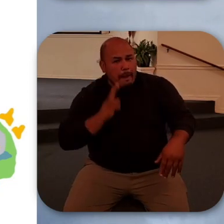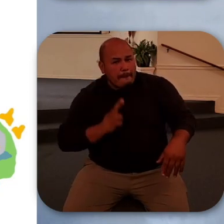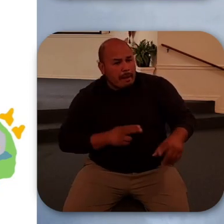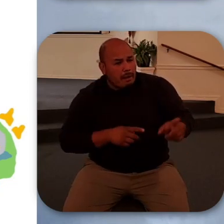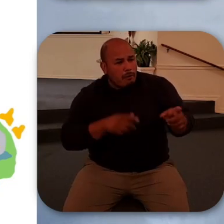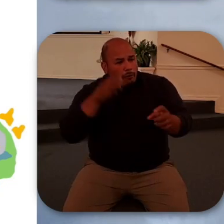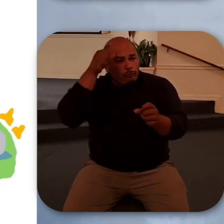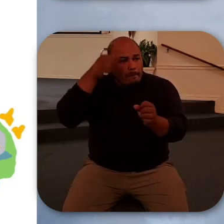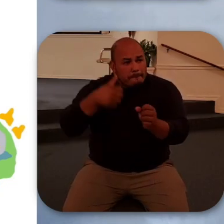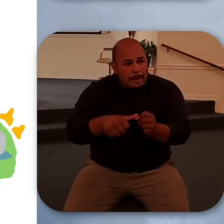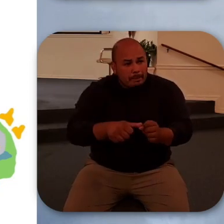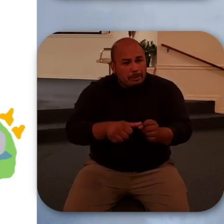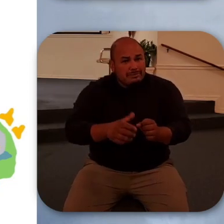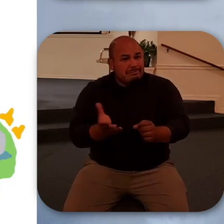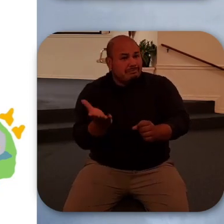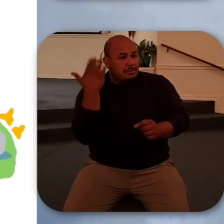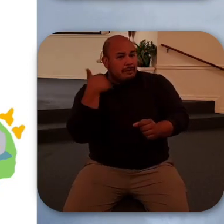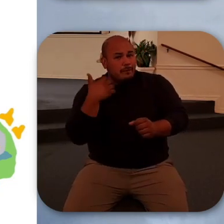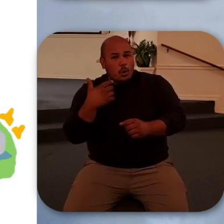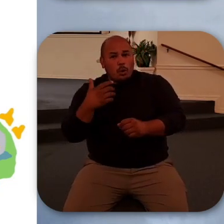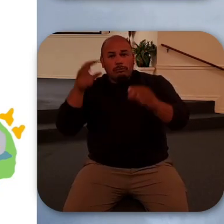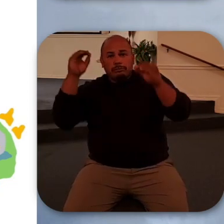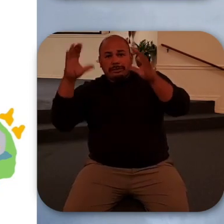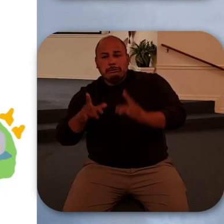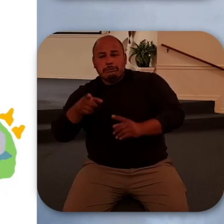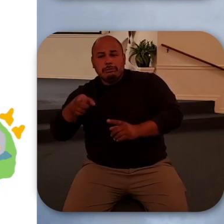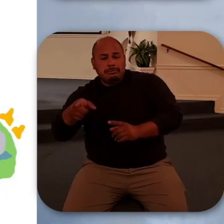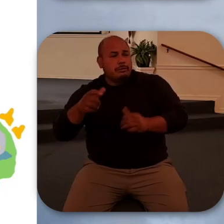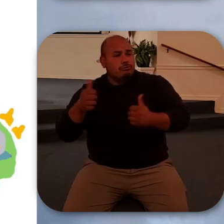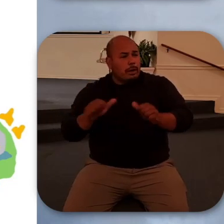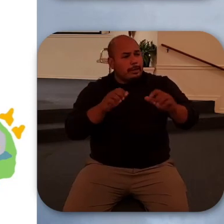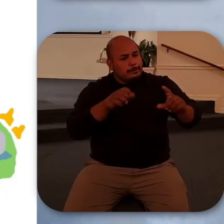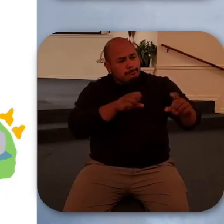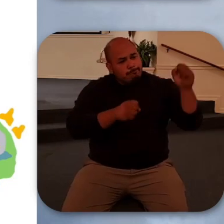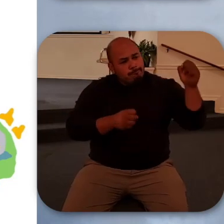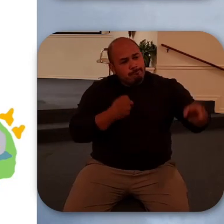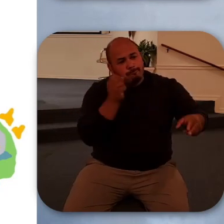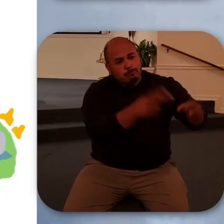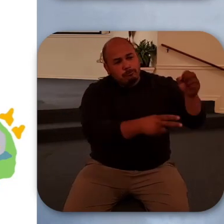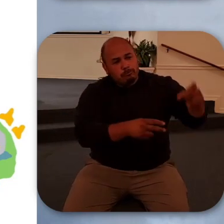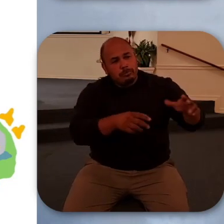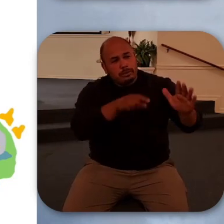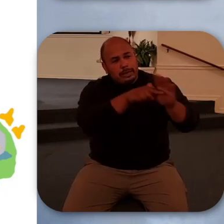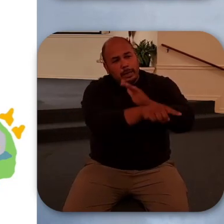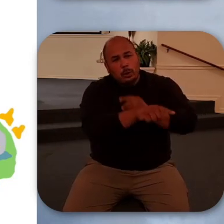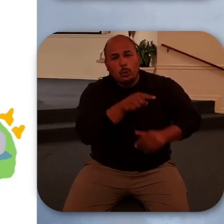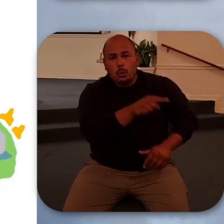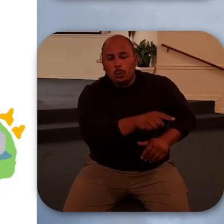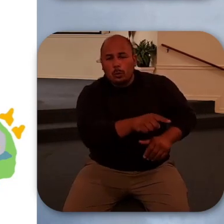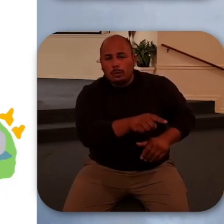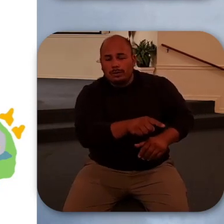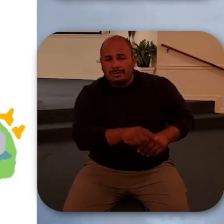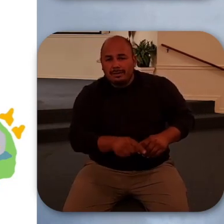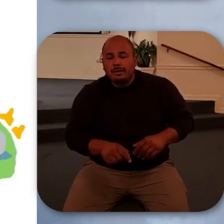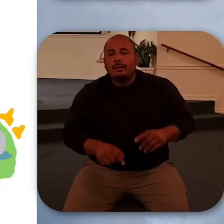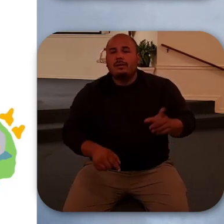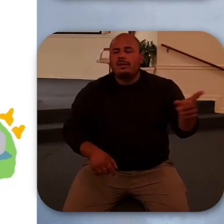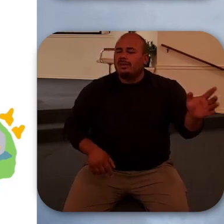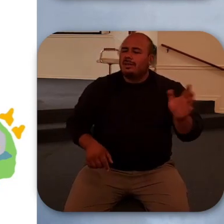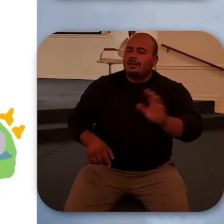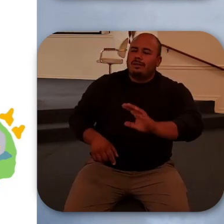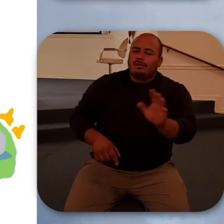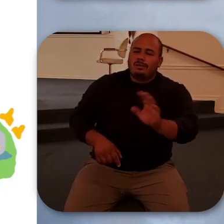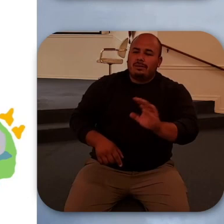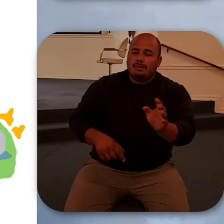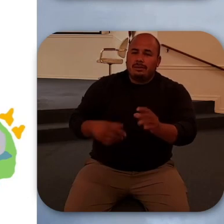back? Jesus answered, are there not 12 hours of daylight? Anyone who walks in the daytime will not stumble, for